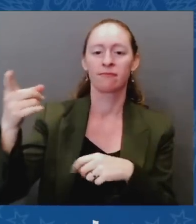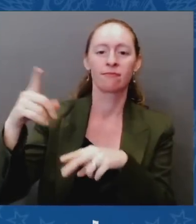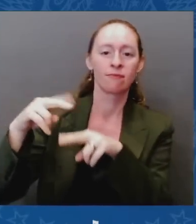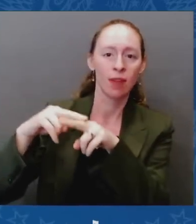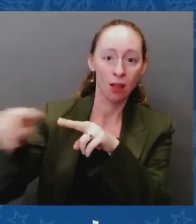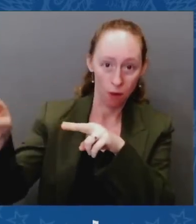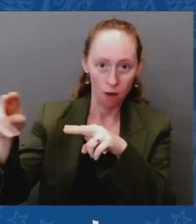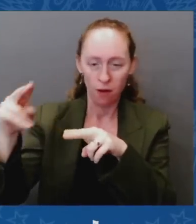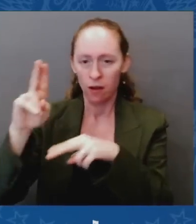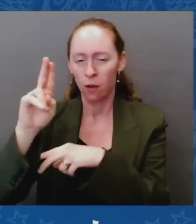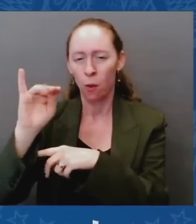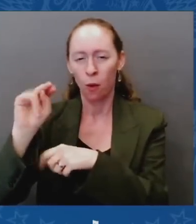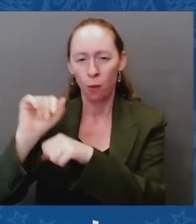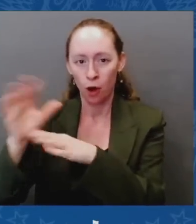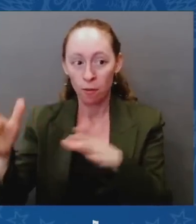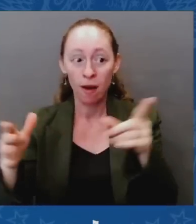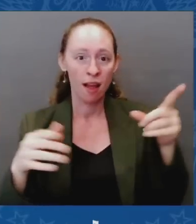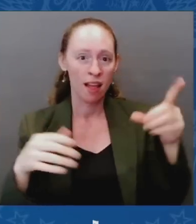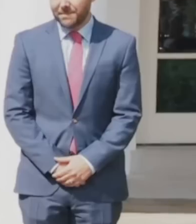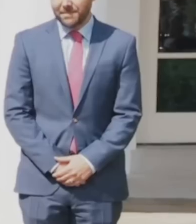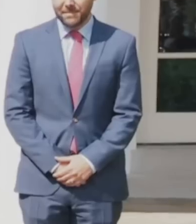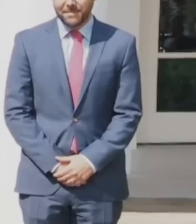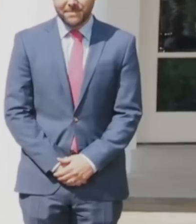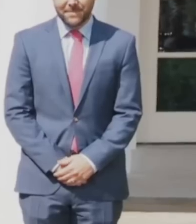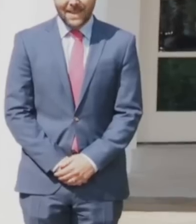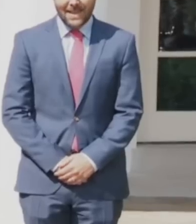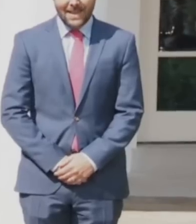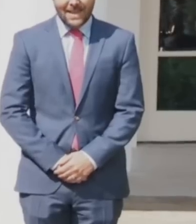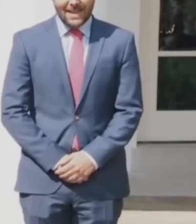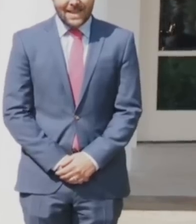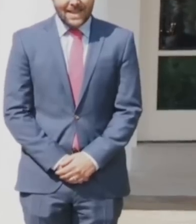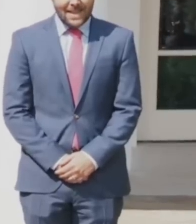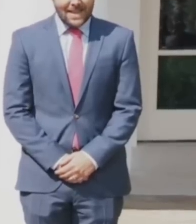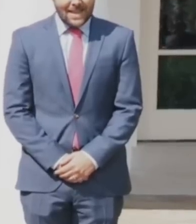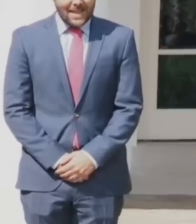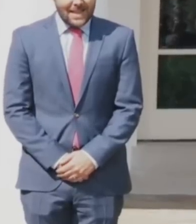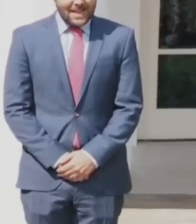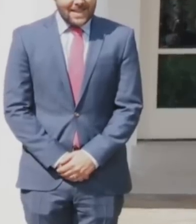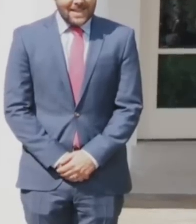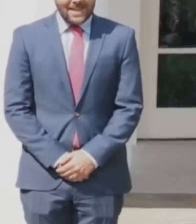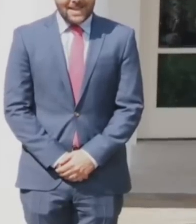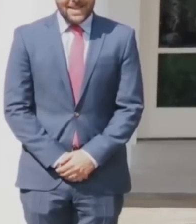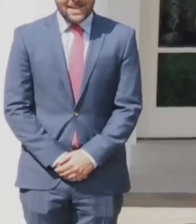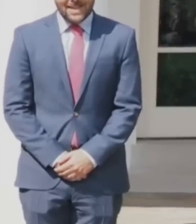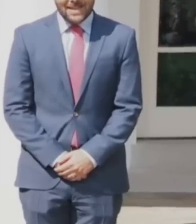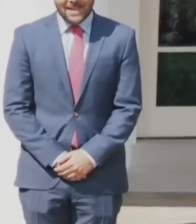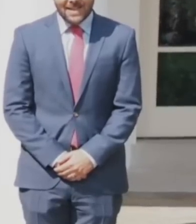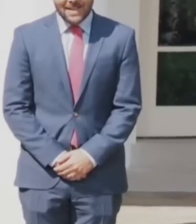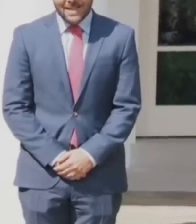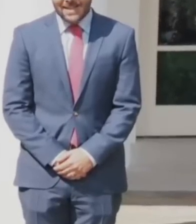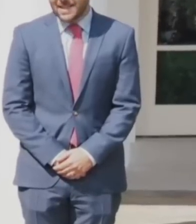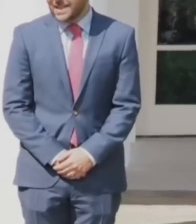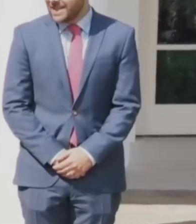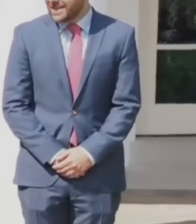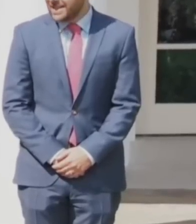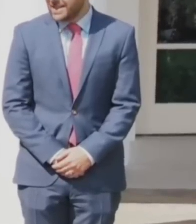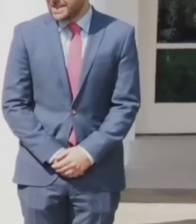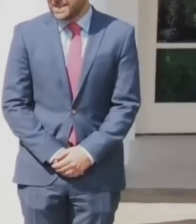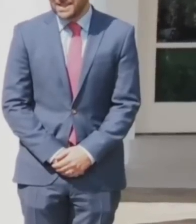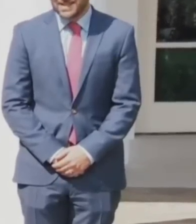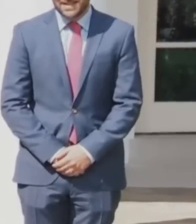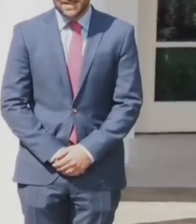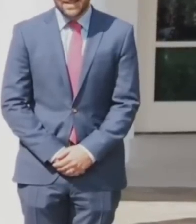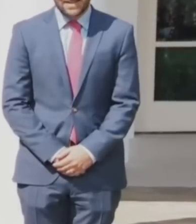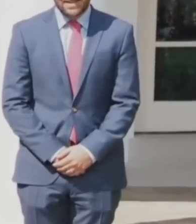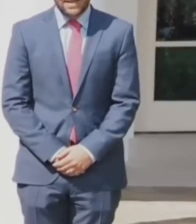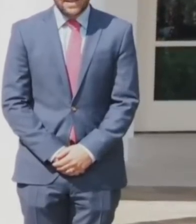America and for both, in my view. So we know Biden pretty much is a puppet, and we're really watching the four